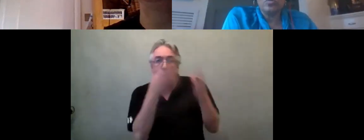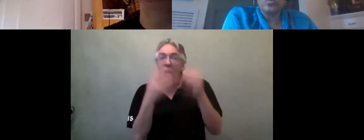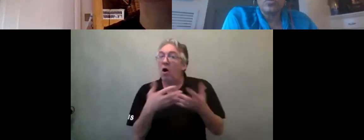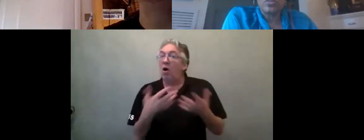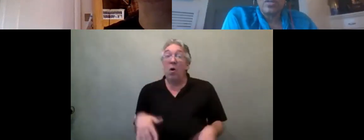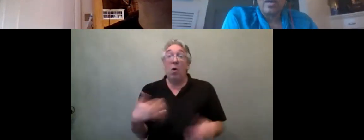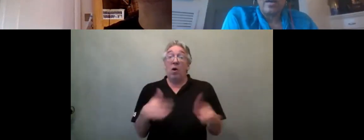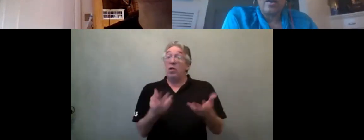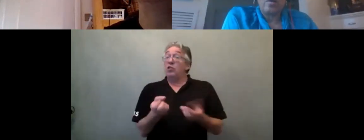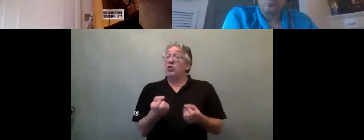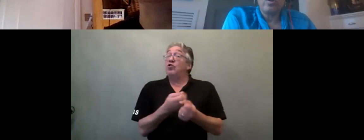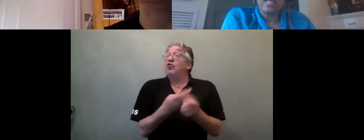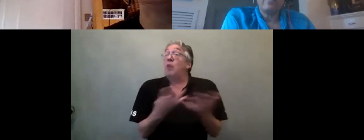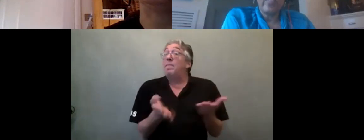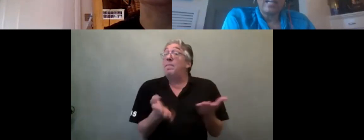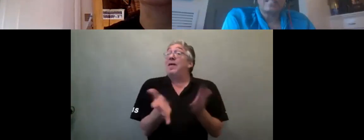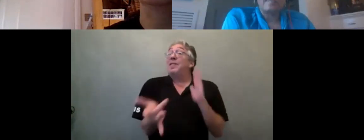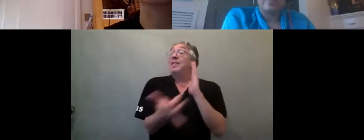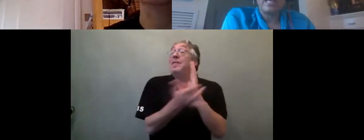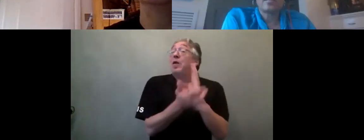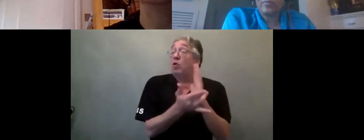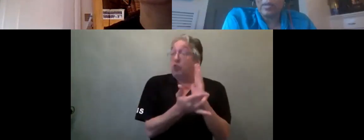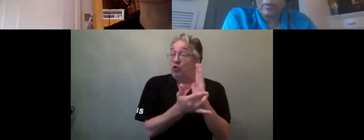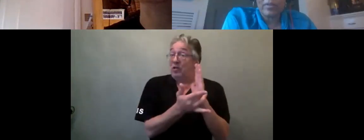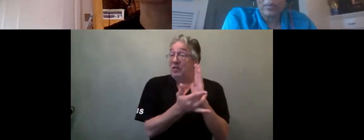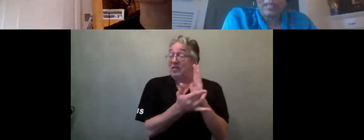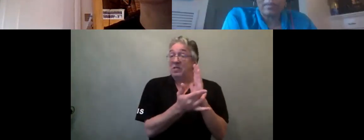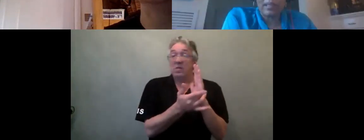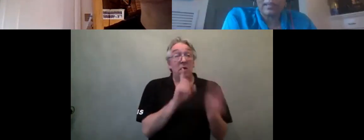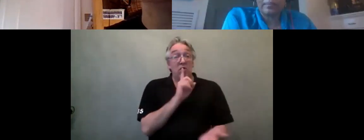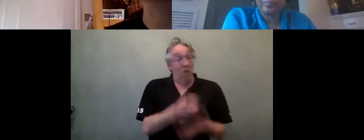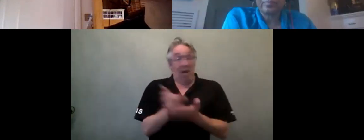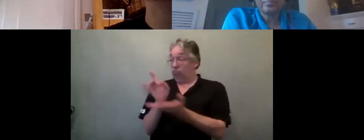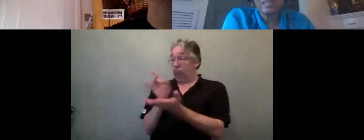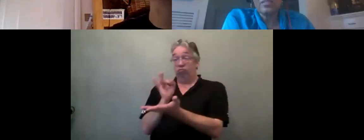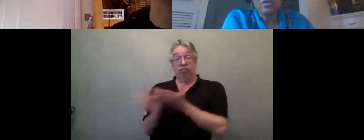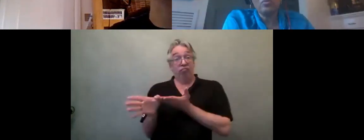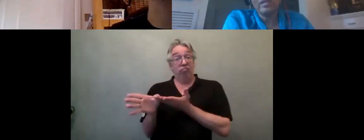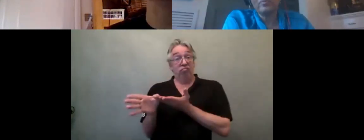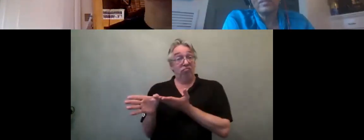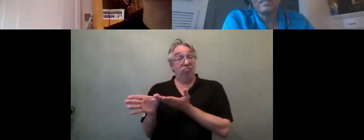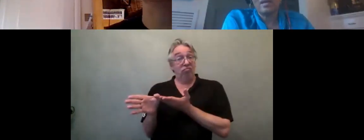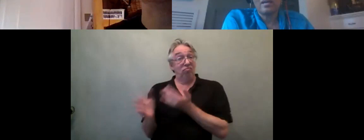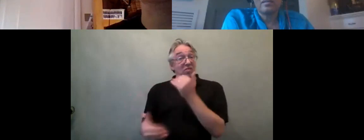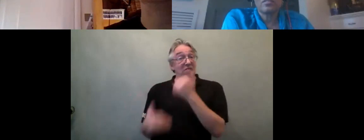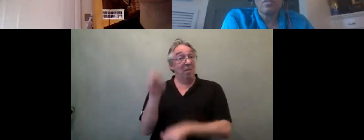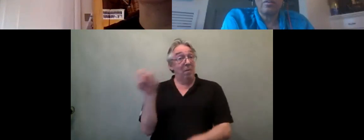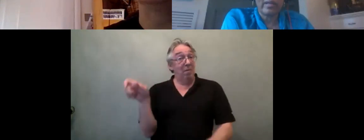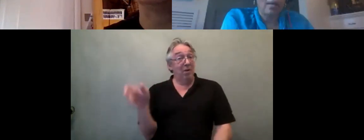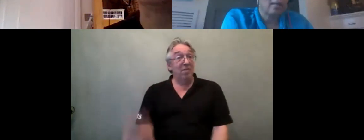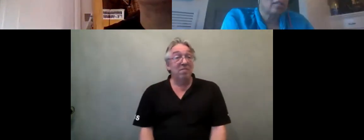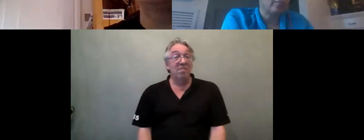being used were in fact excluding persons with disabilities. So there was